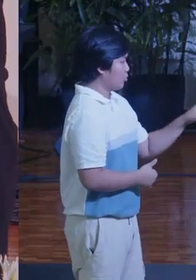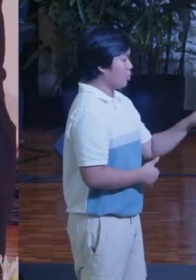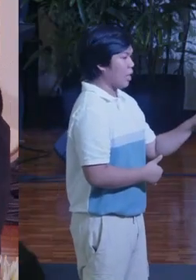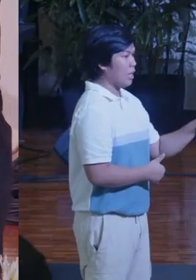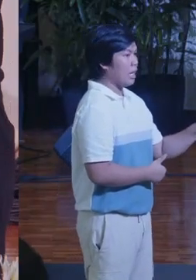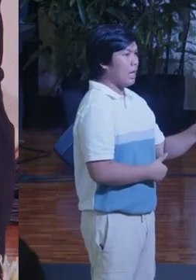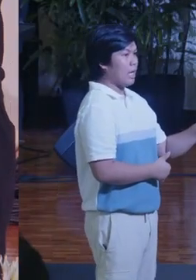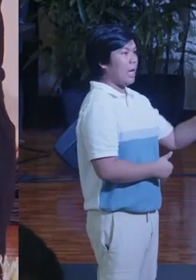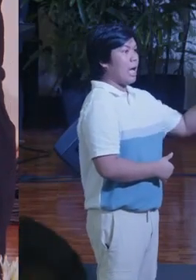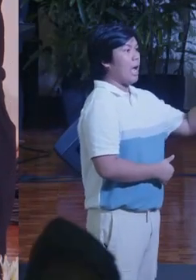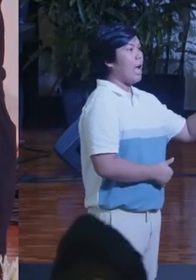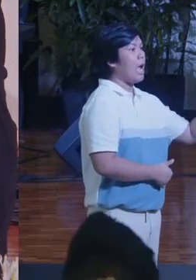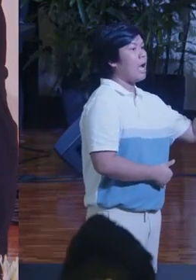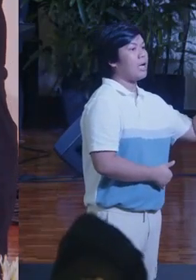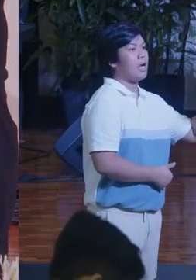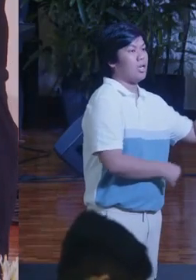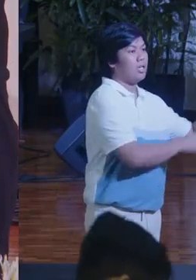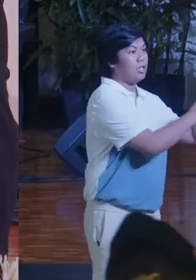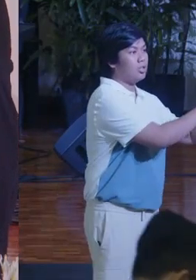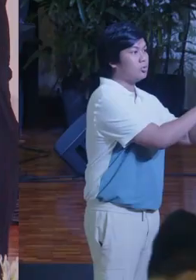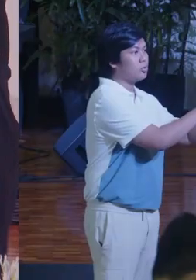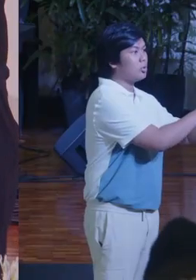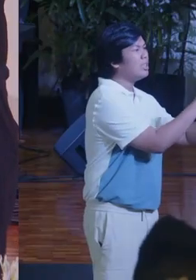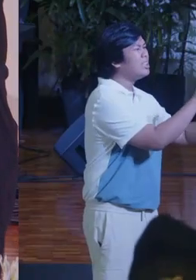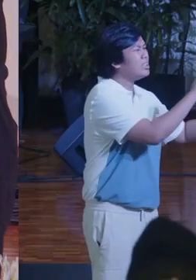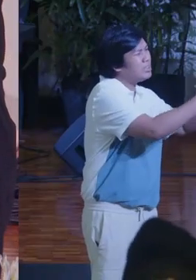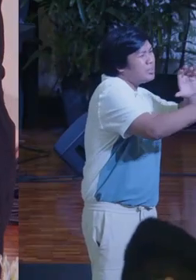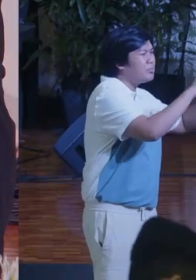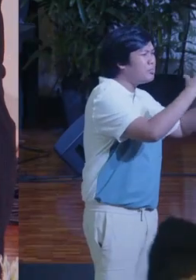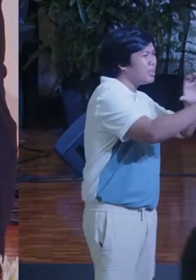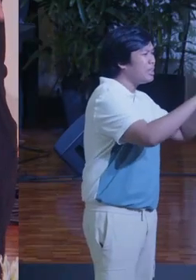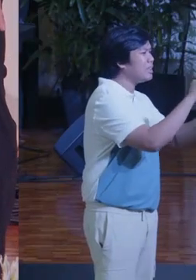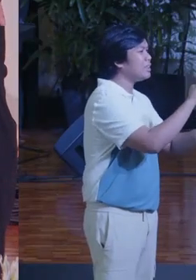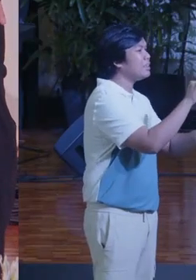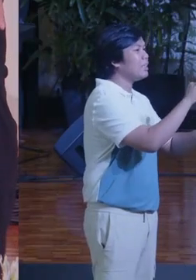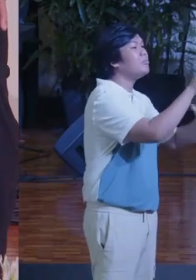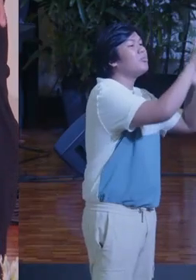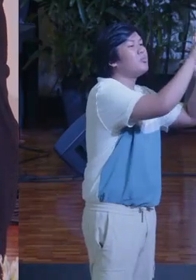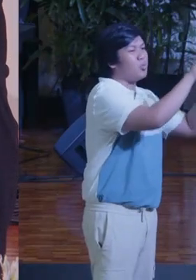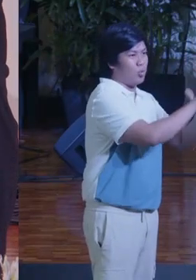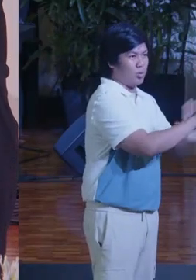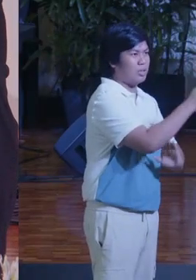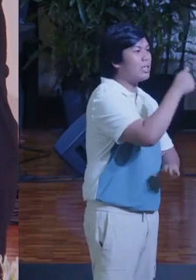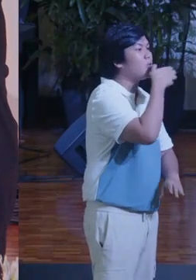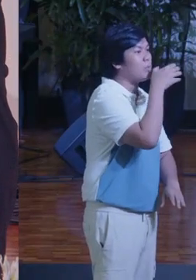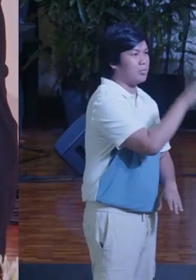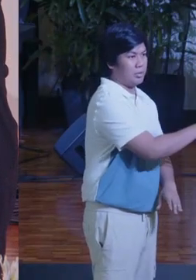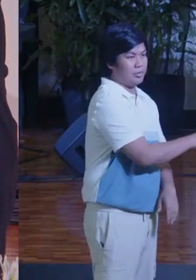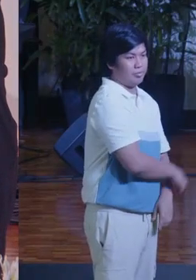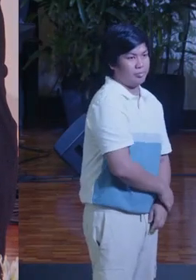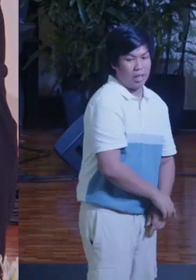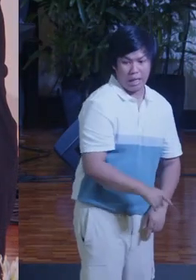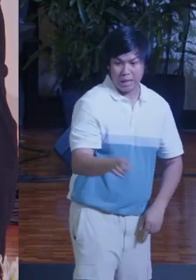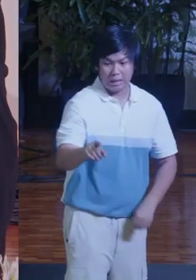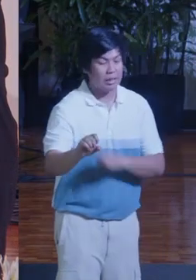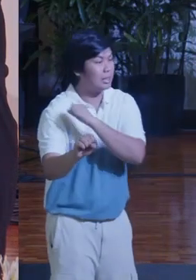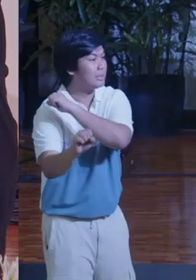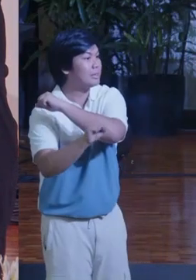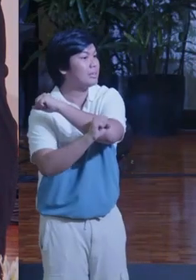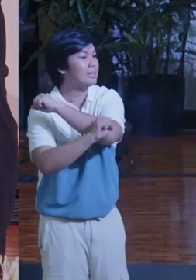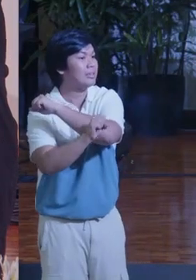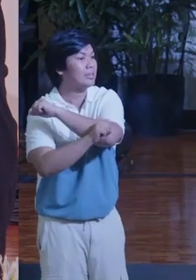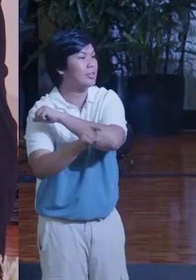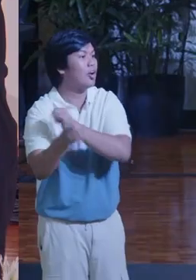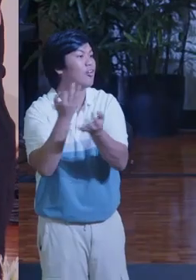for she is in slavery with her children. But the Jerusalem above is free, and she is our mother. For it is